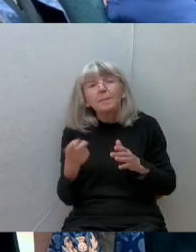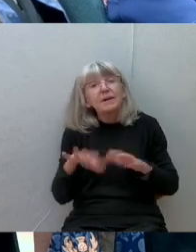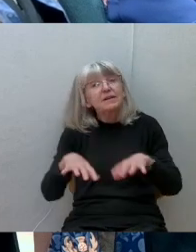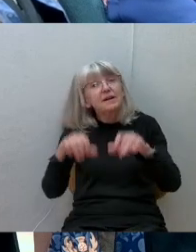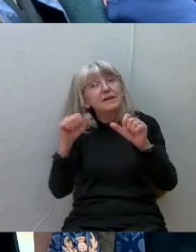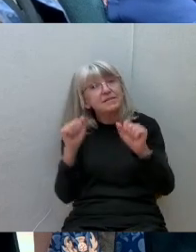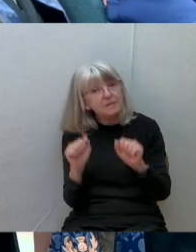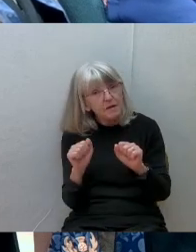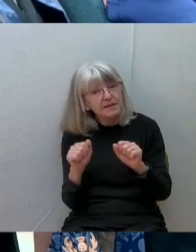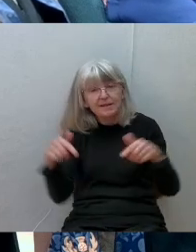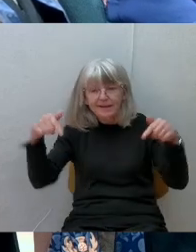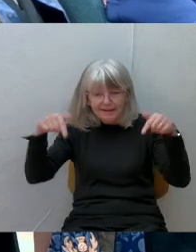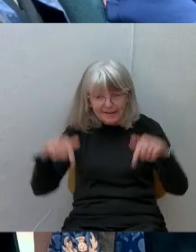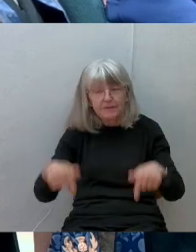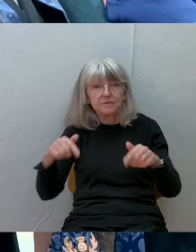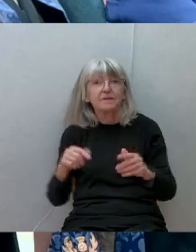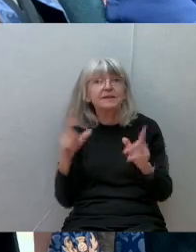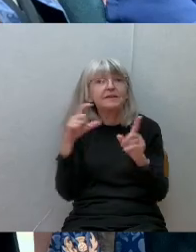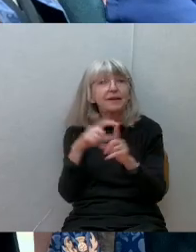political career here in Dundee.